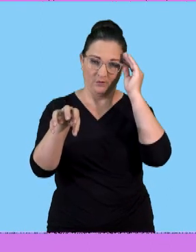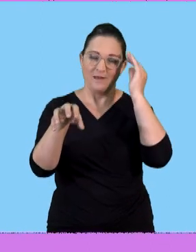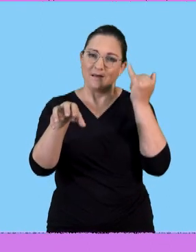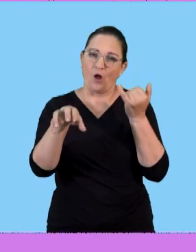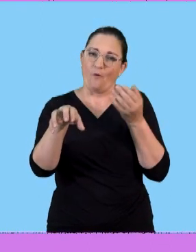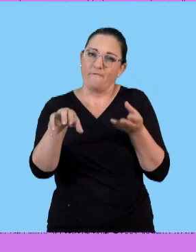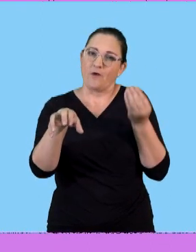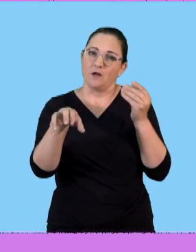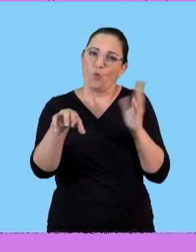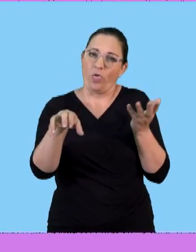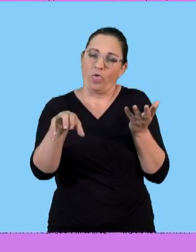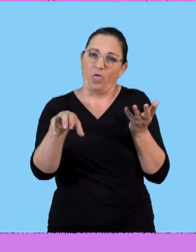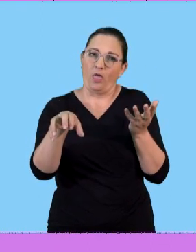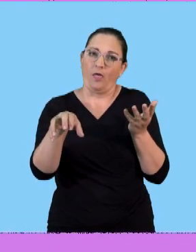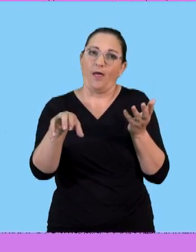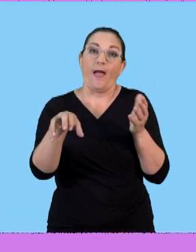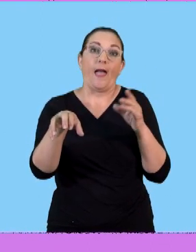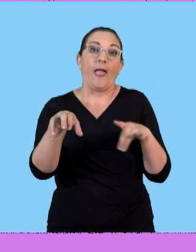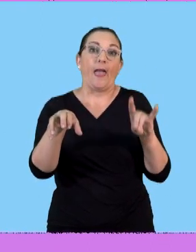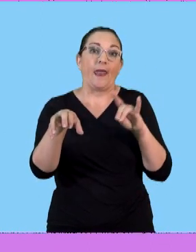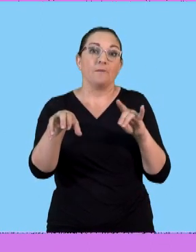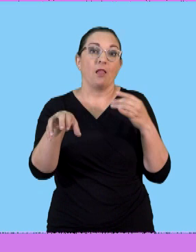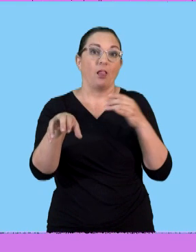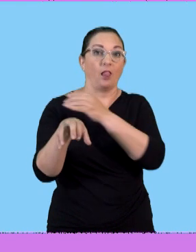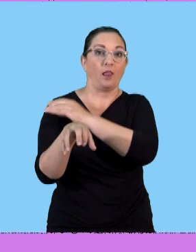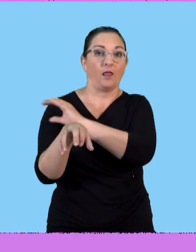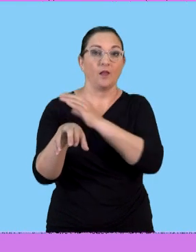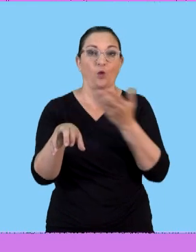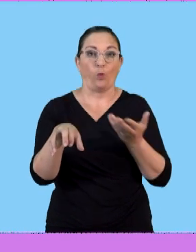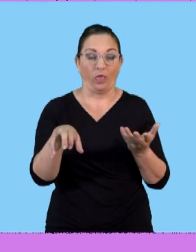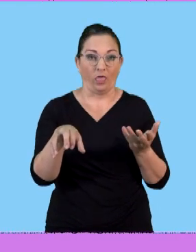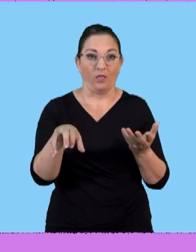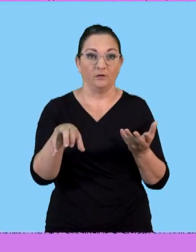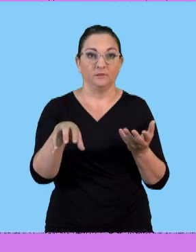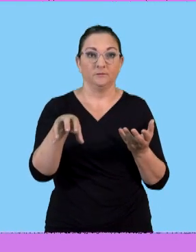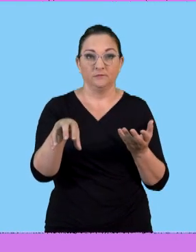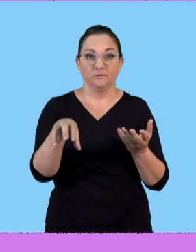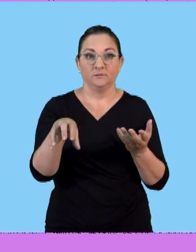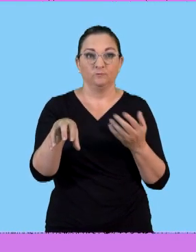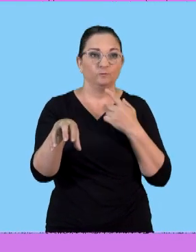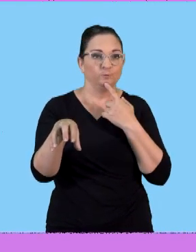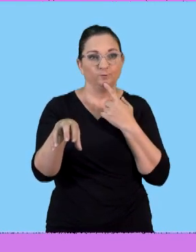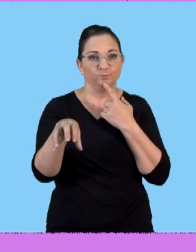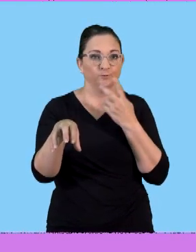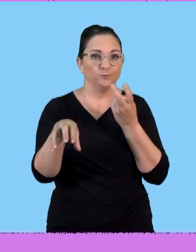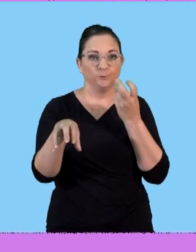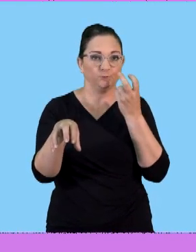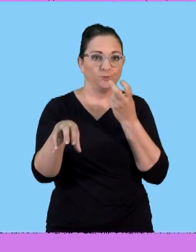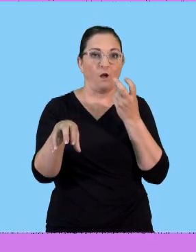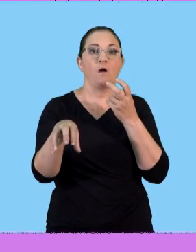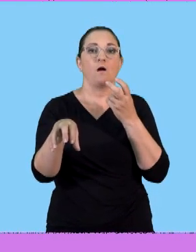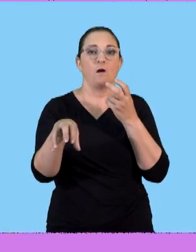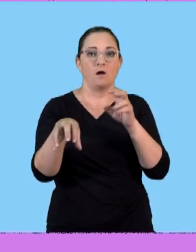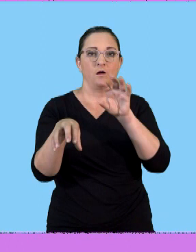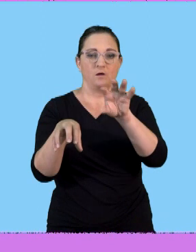is we need to find where is the Serene Animal Clinic. All right? So when we investigate, when we look